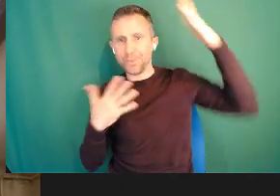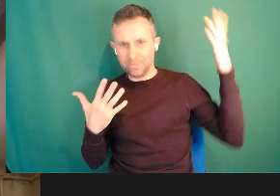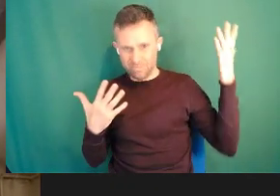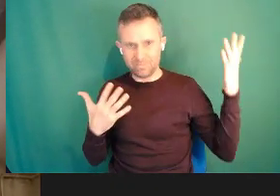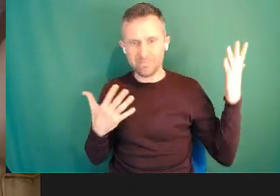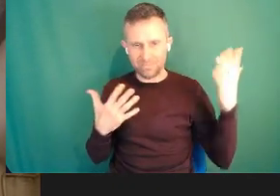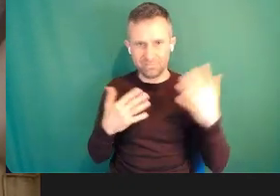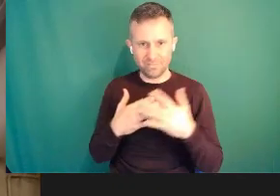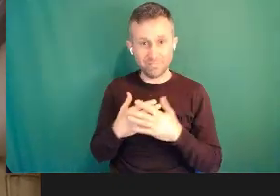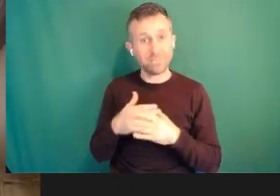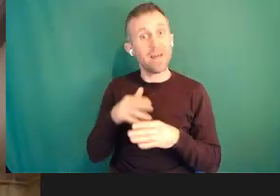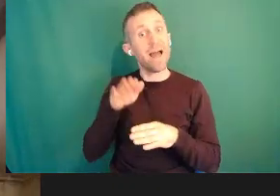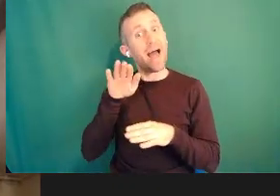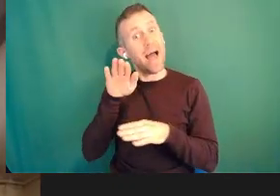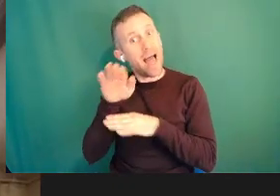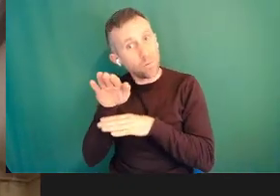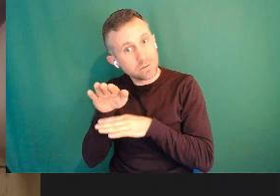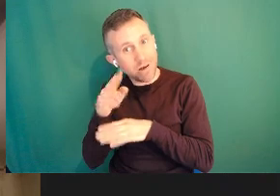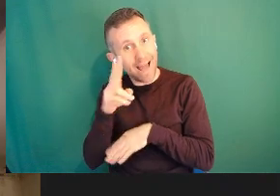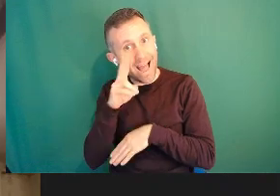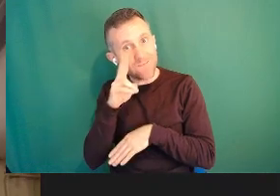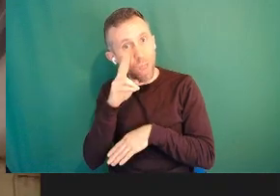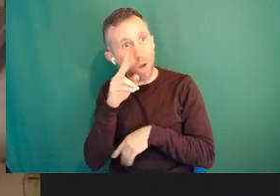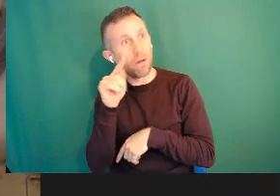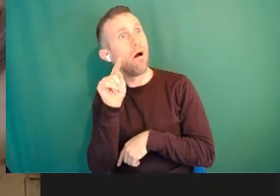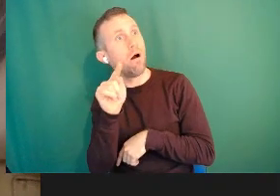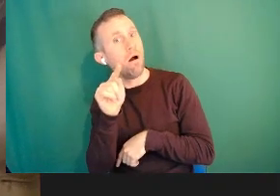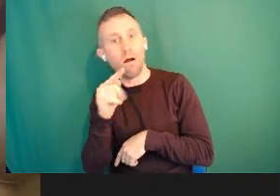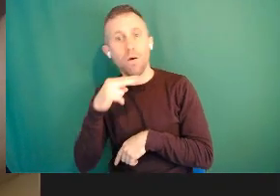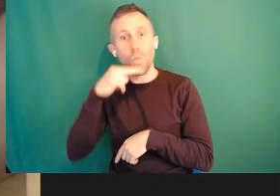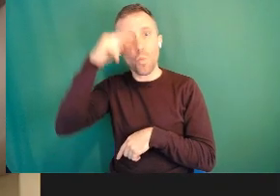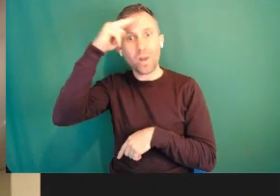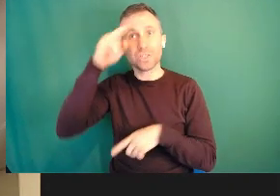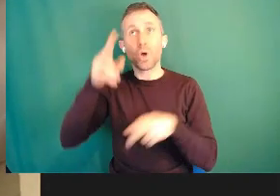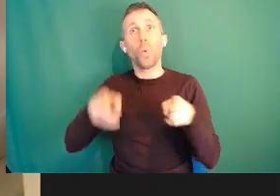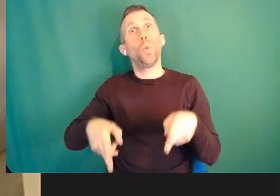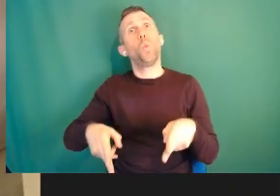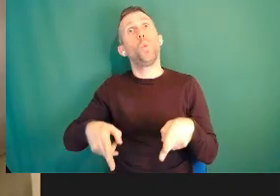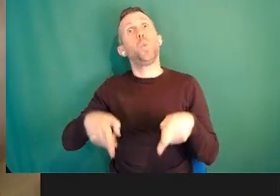And the ceiling was put in later. Now the servants' quarters above us.